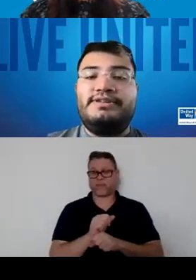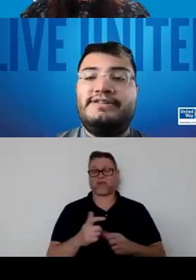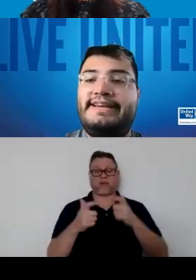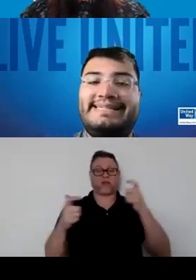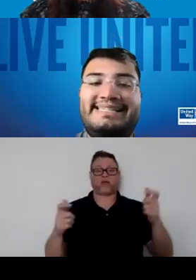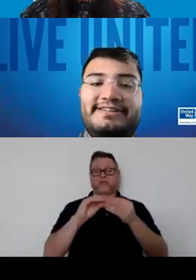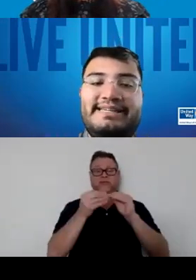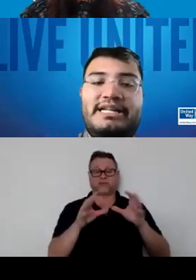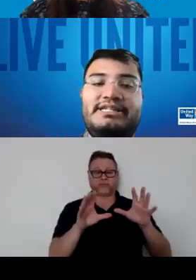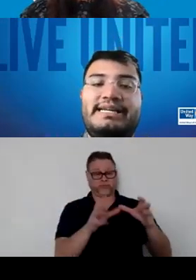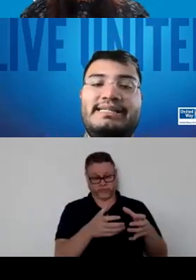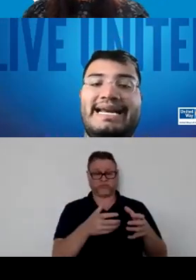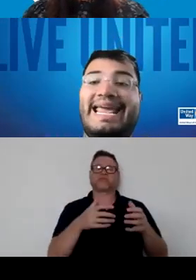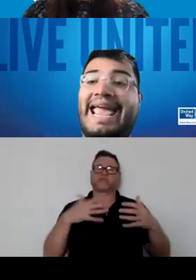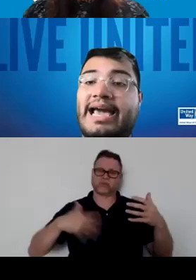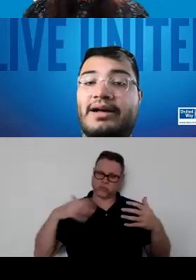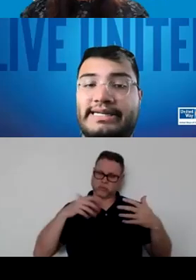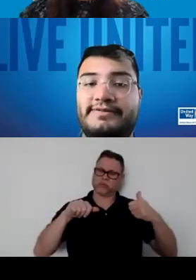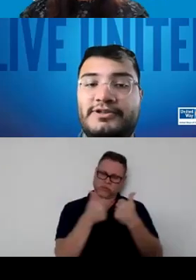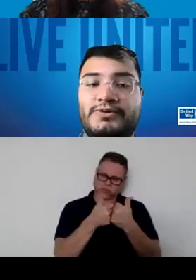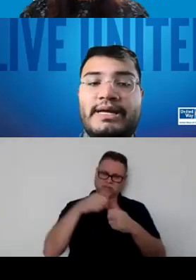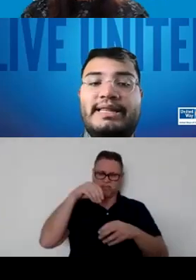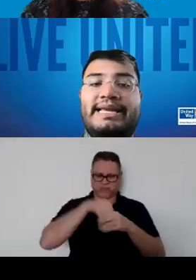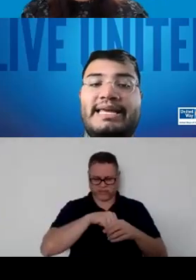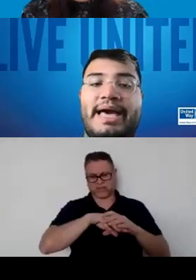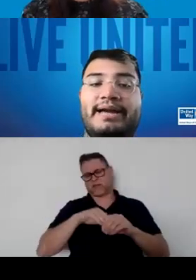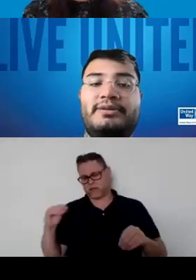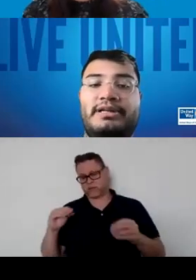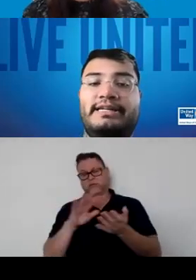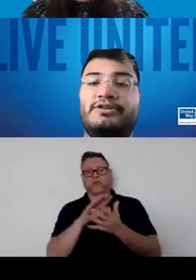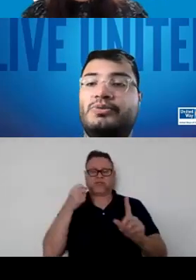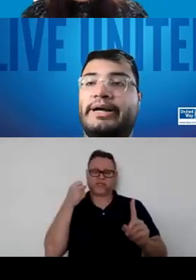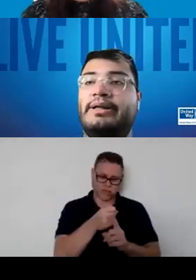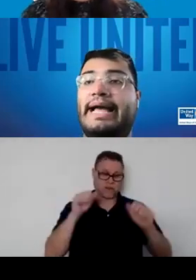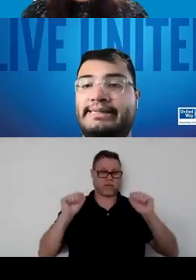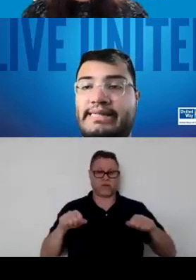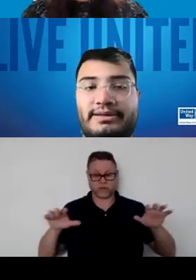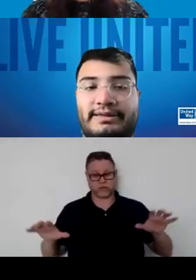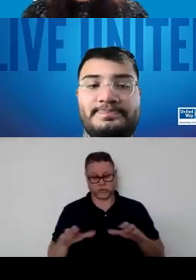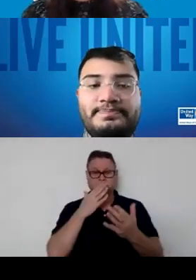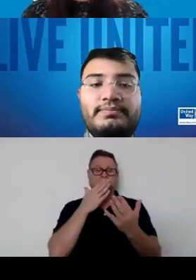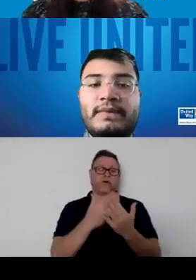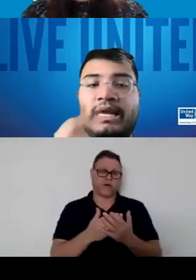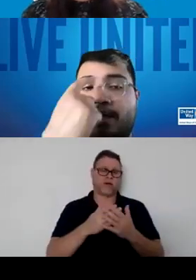number of students face significant challenges inside and outside of school that can impact their ability to do well